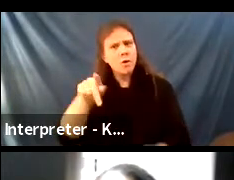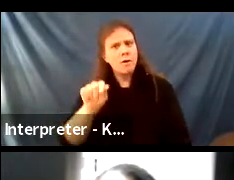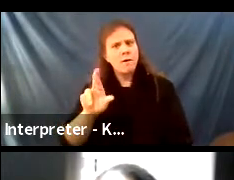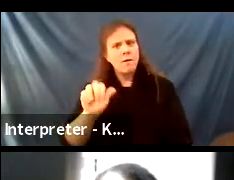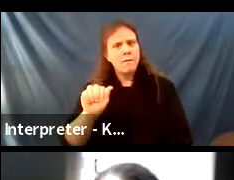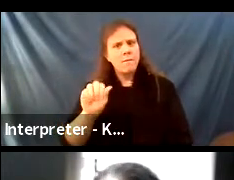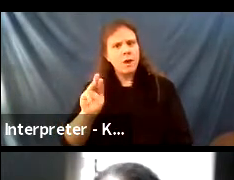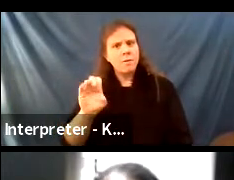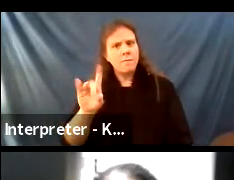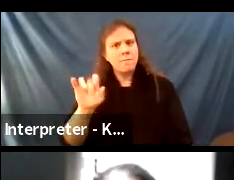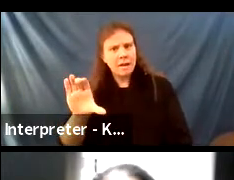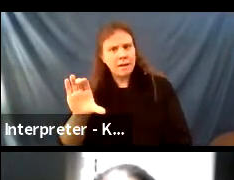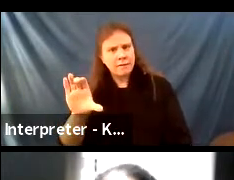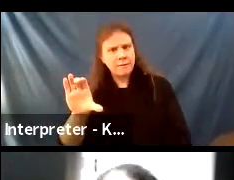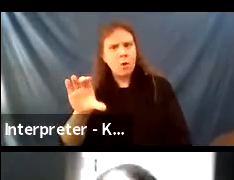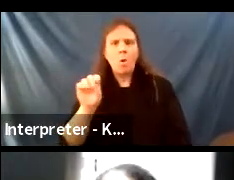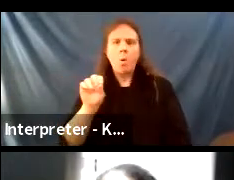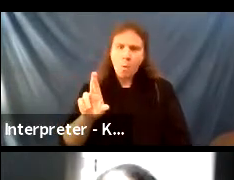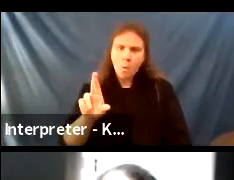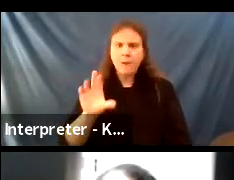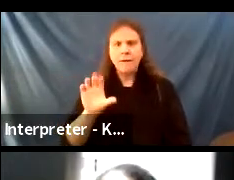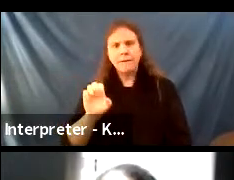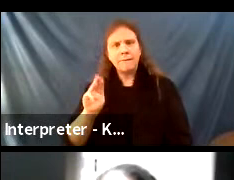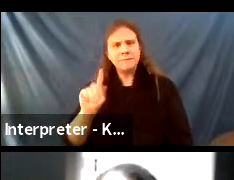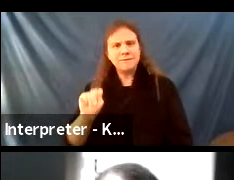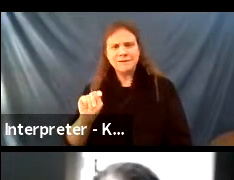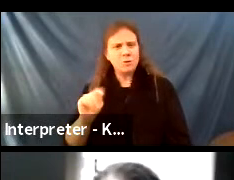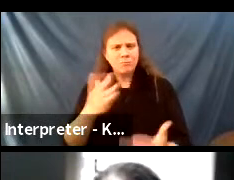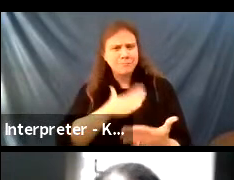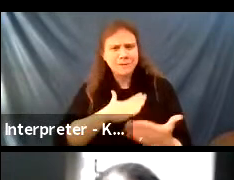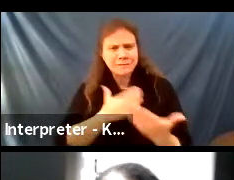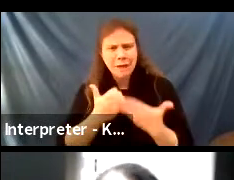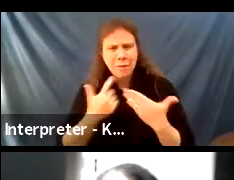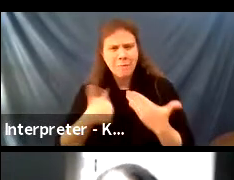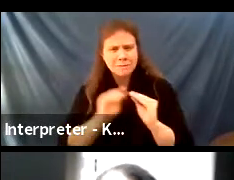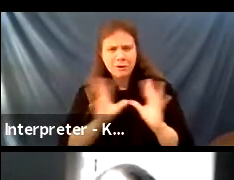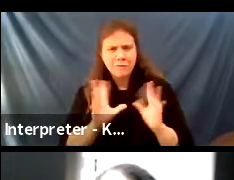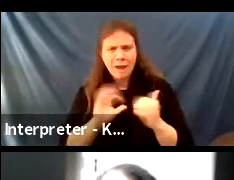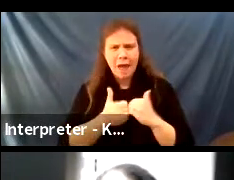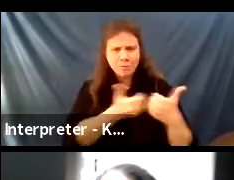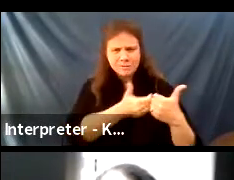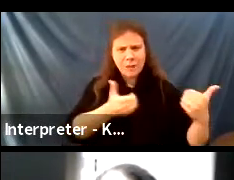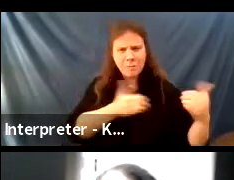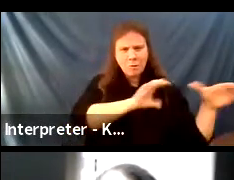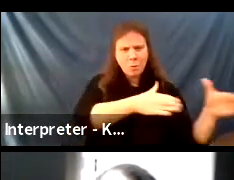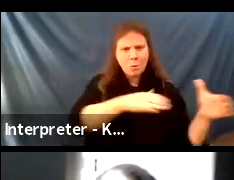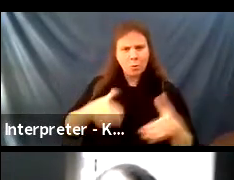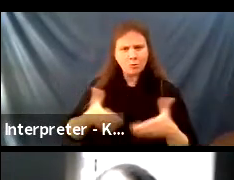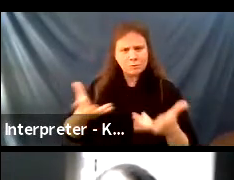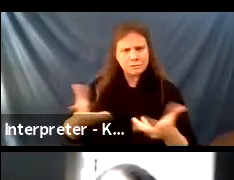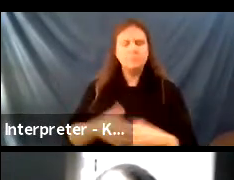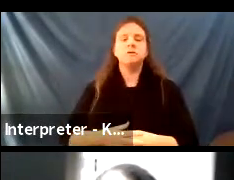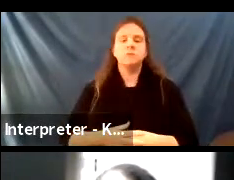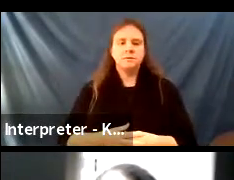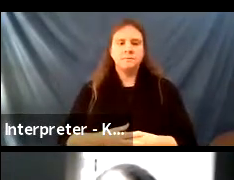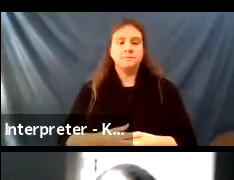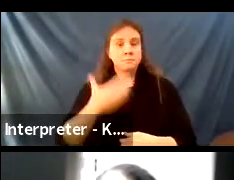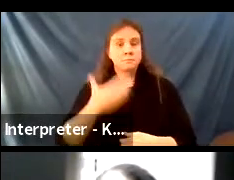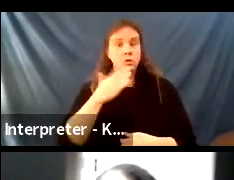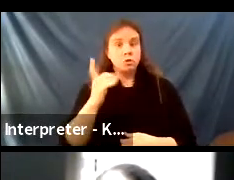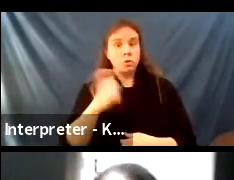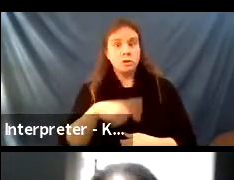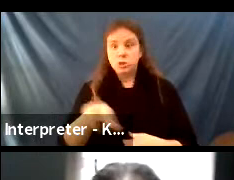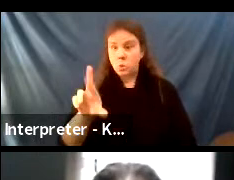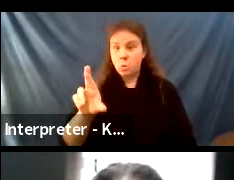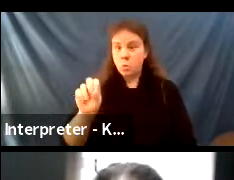So I was hoping you could provide some clarification as to how that could have happened. Thank you. Great question. Rob, do you want to jump